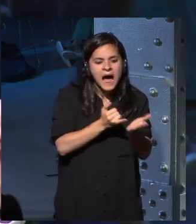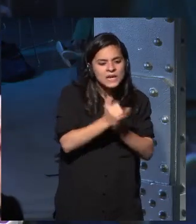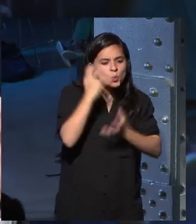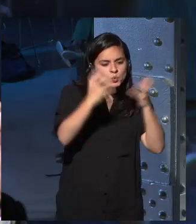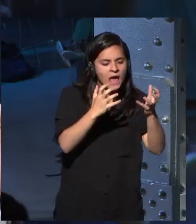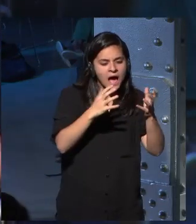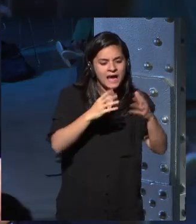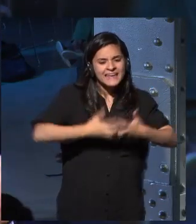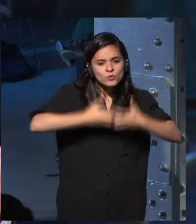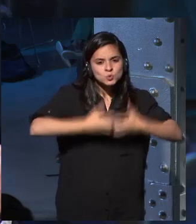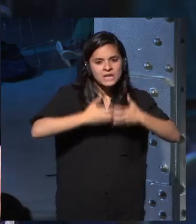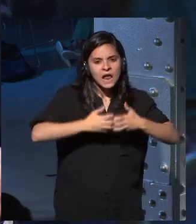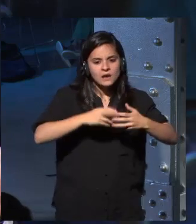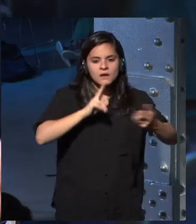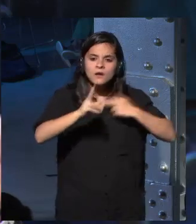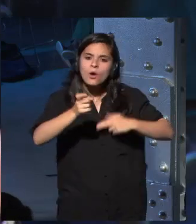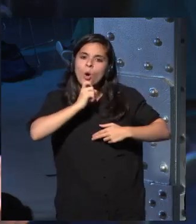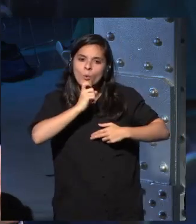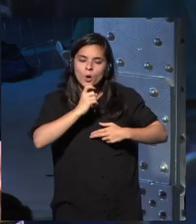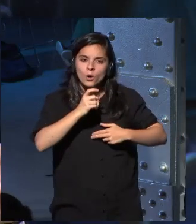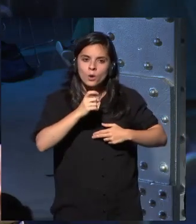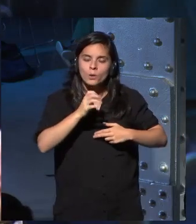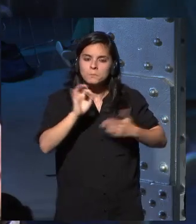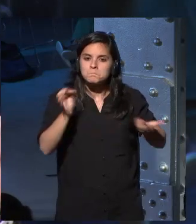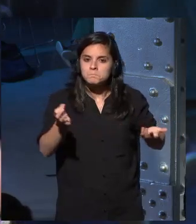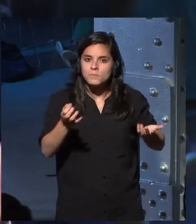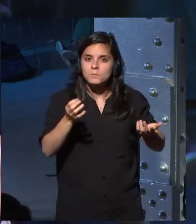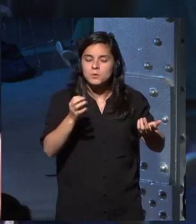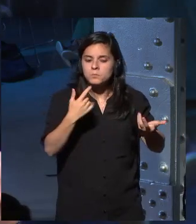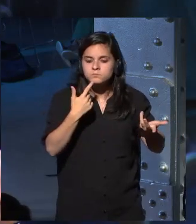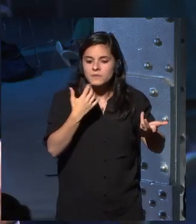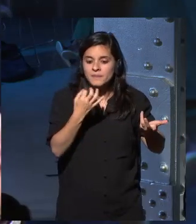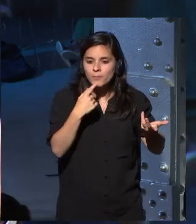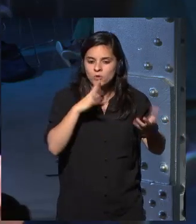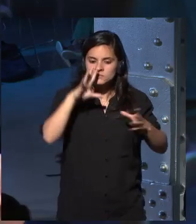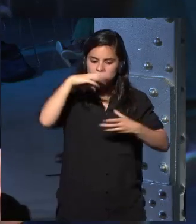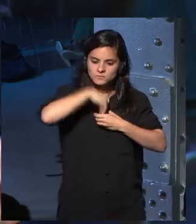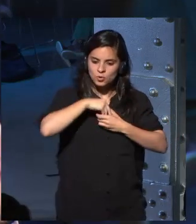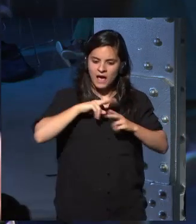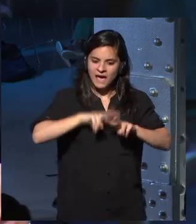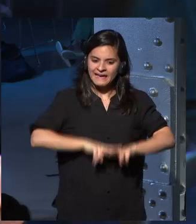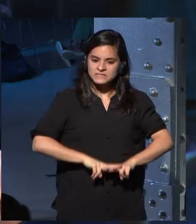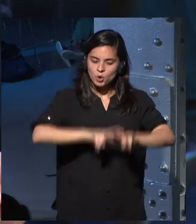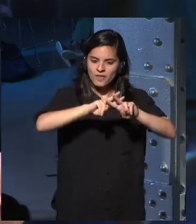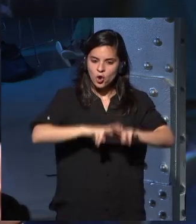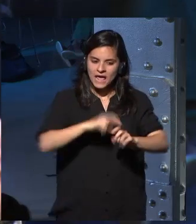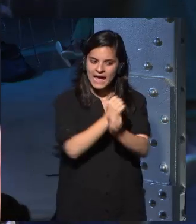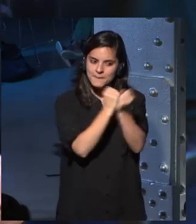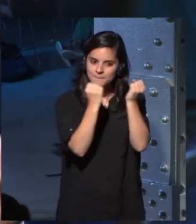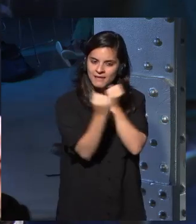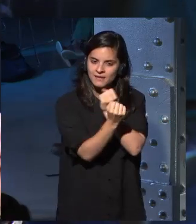but sympathetic exploration of what it is like to undergo a